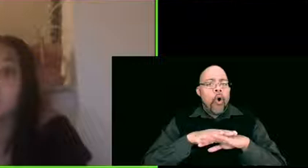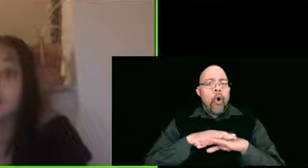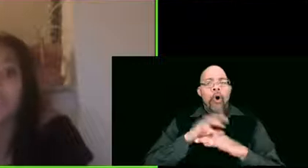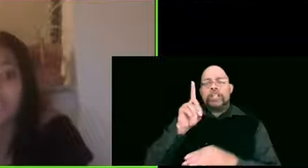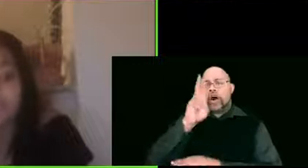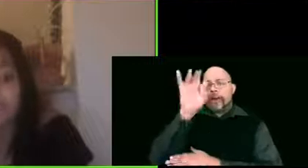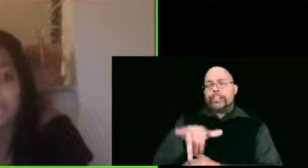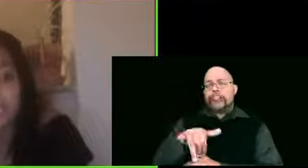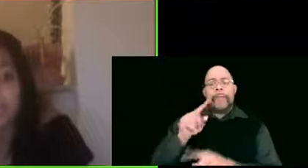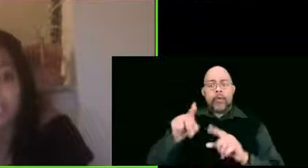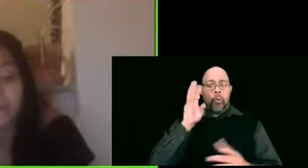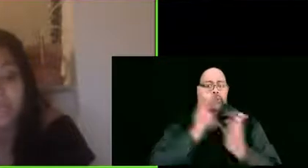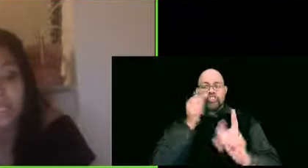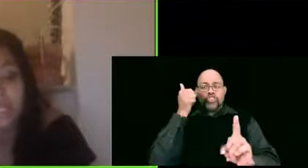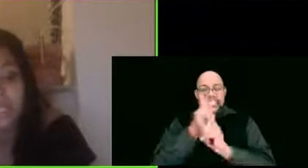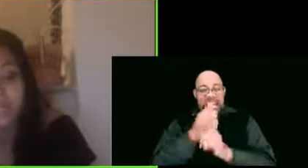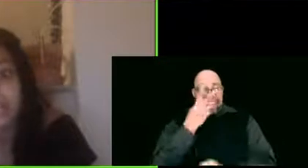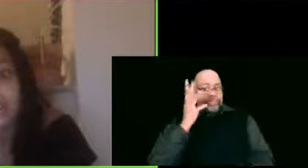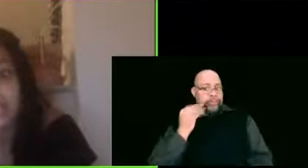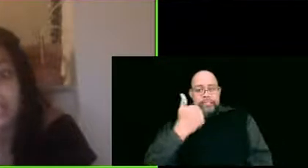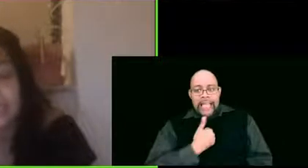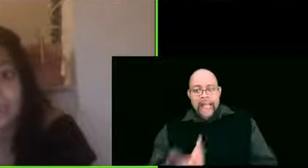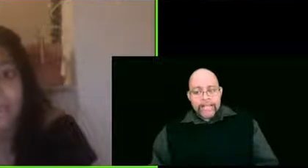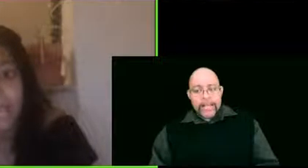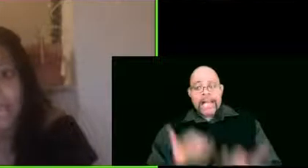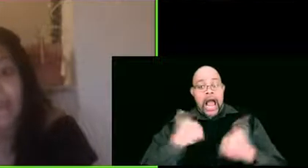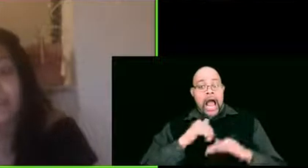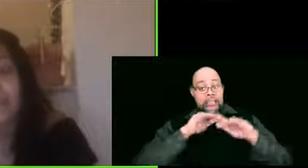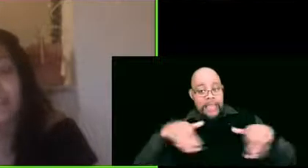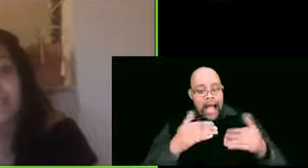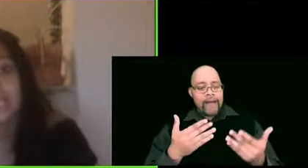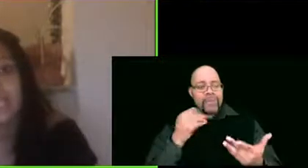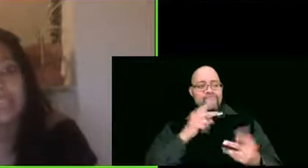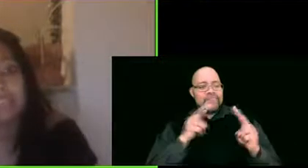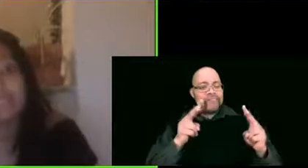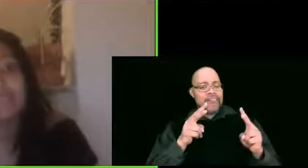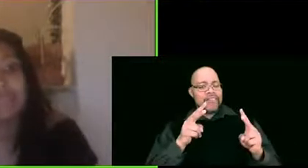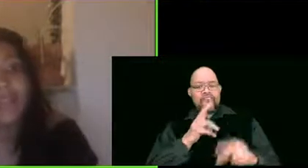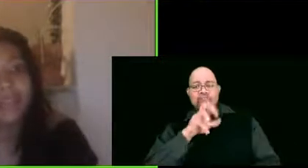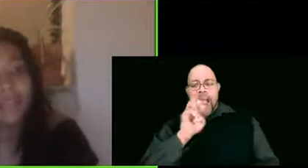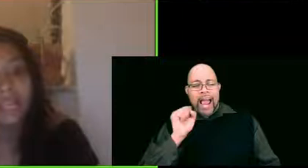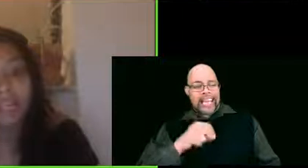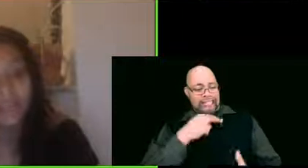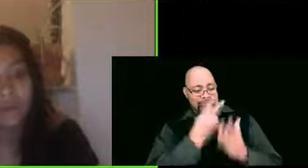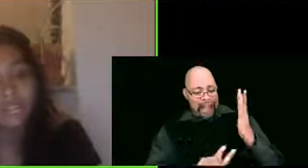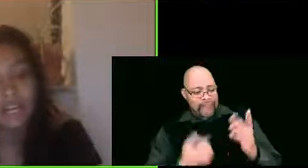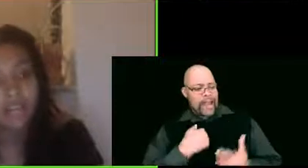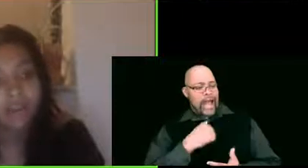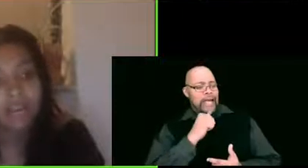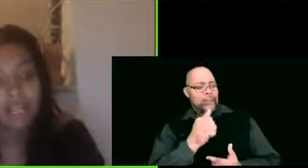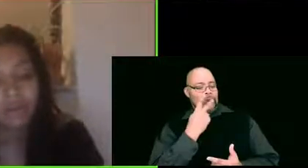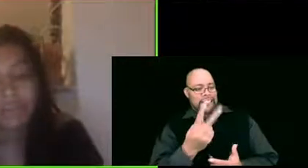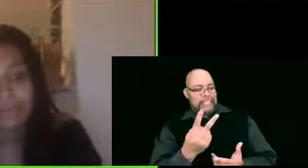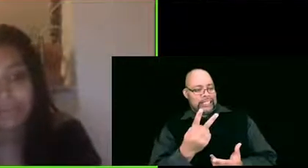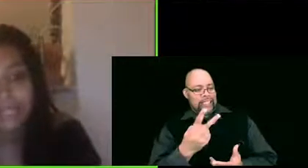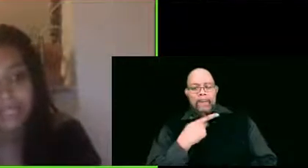you're hearing about in a documentary. It's something that you're witnessing firsthand. And I now go on dives, and it's very rare that I can ever go on a dive